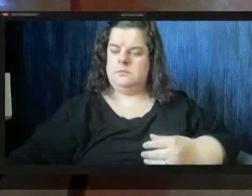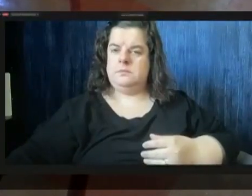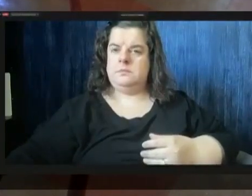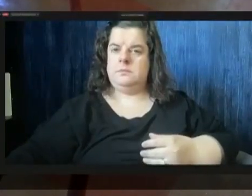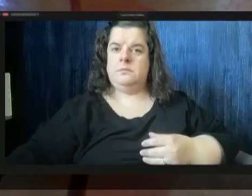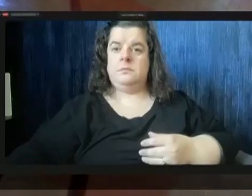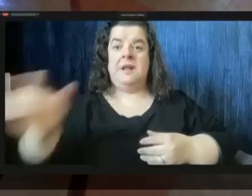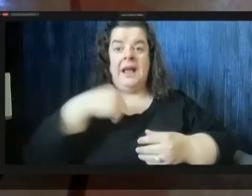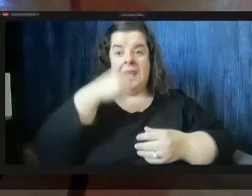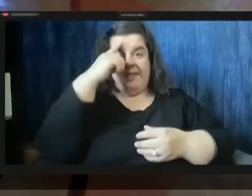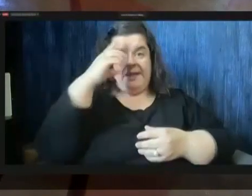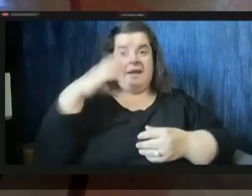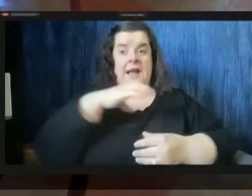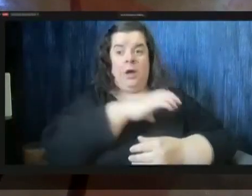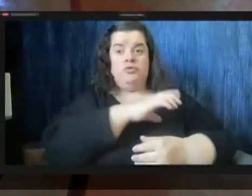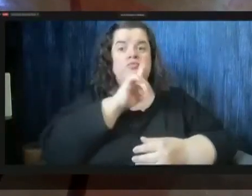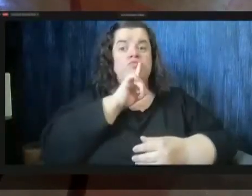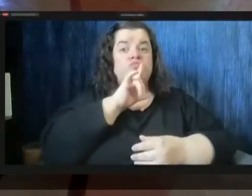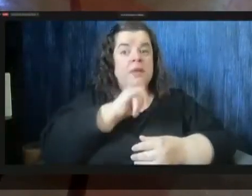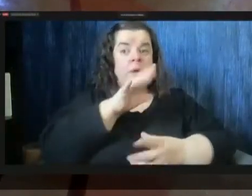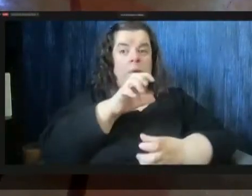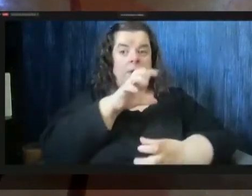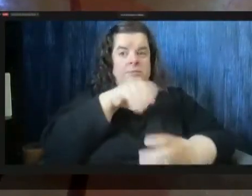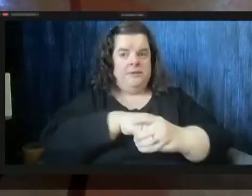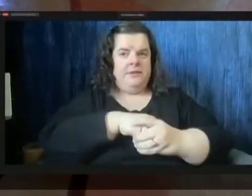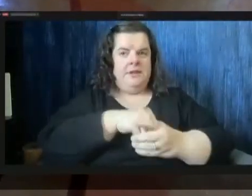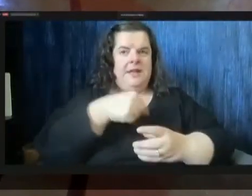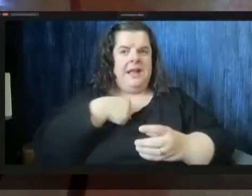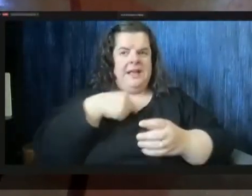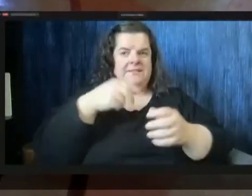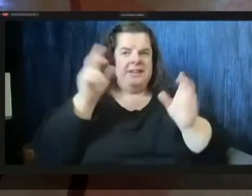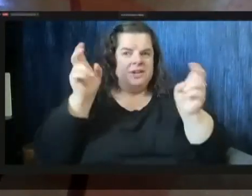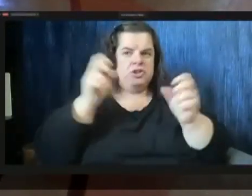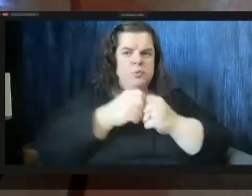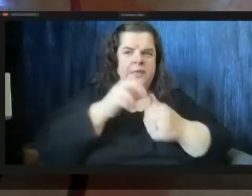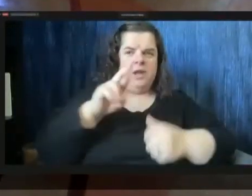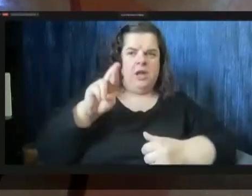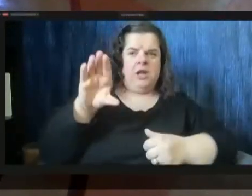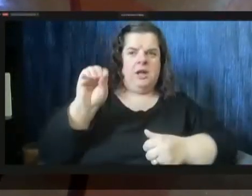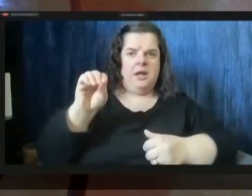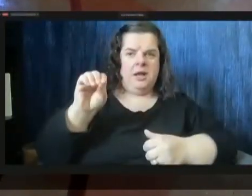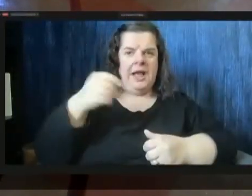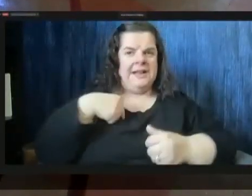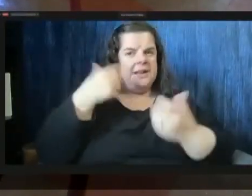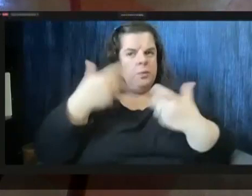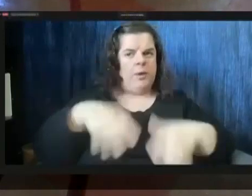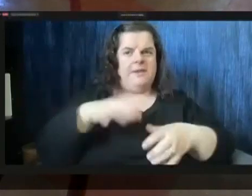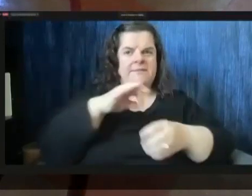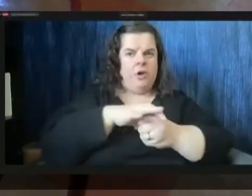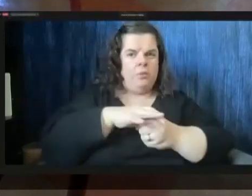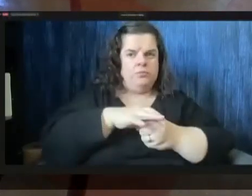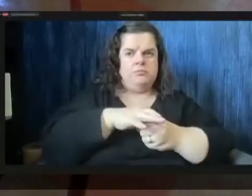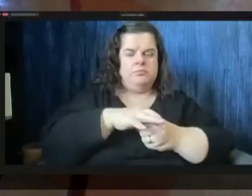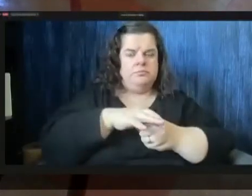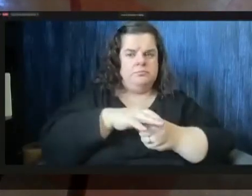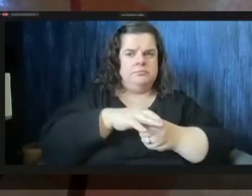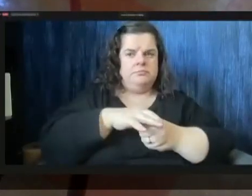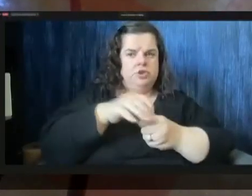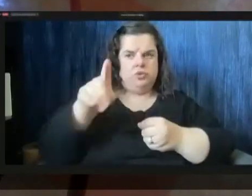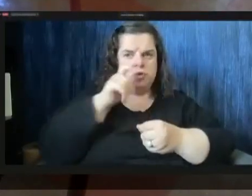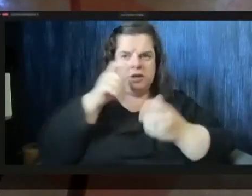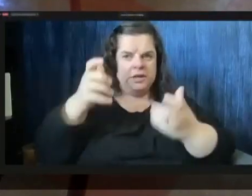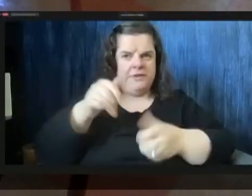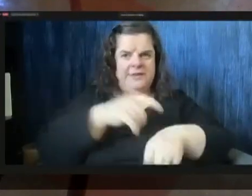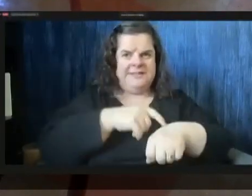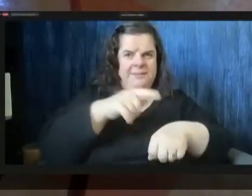council definitely wants to be at the table. I know for me, I had an issue with the RCOs. I didn't want to vote for them. You weren't here at the time. I didn't want to vote for them. I just thought, this is